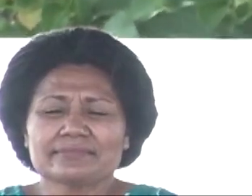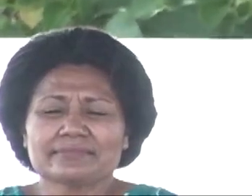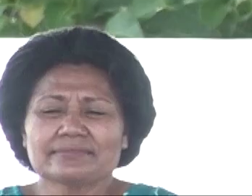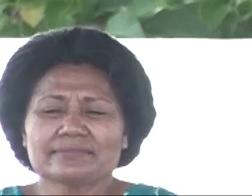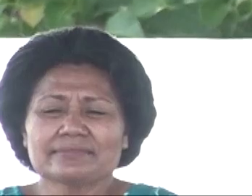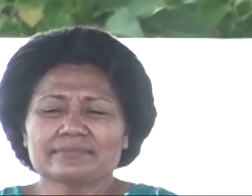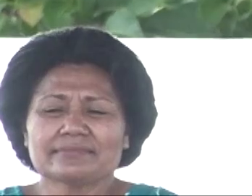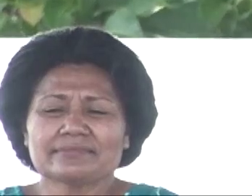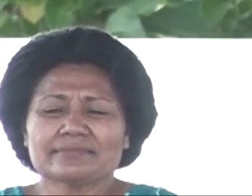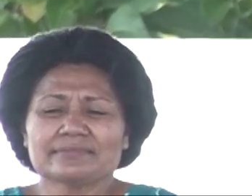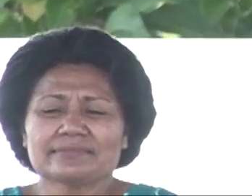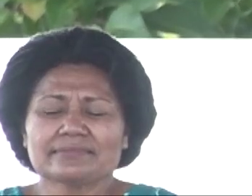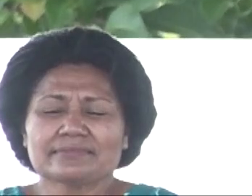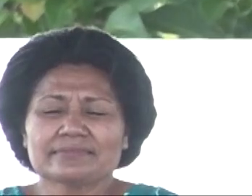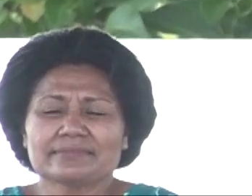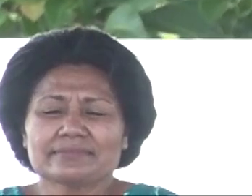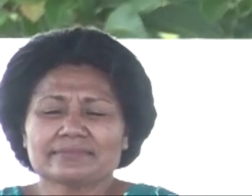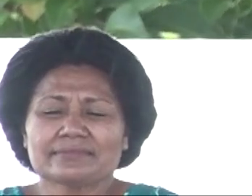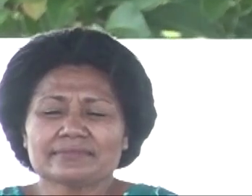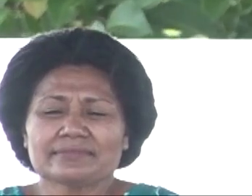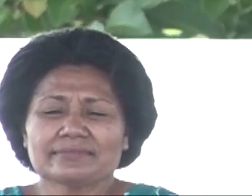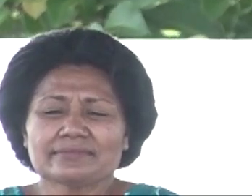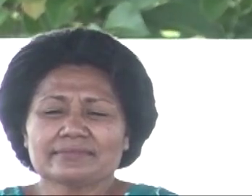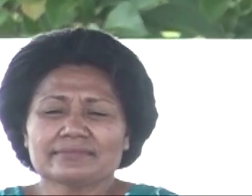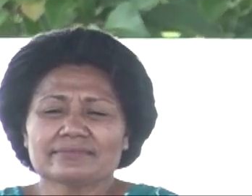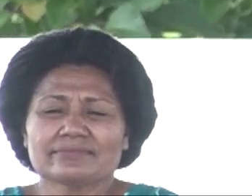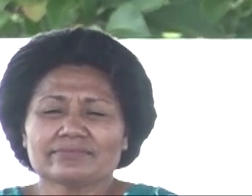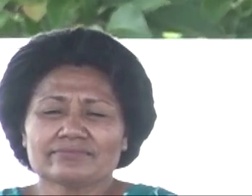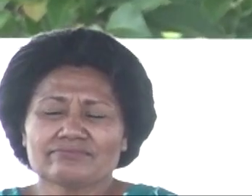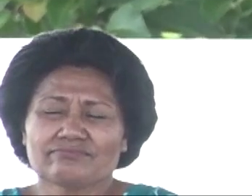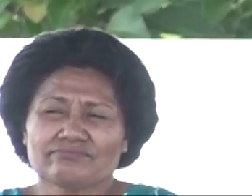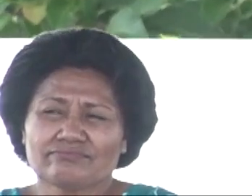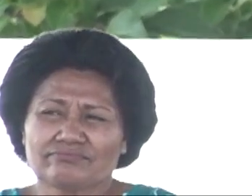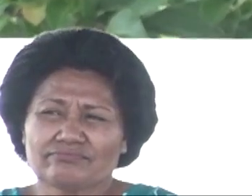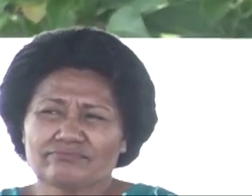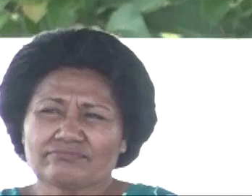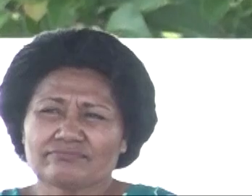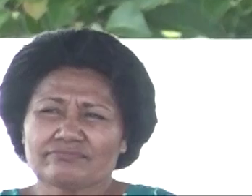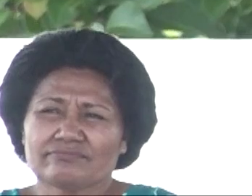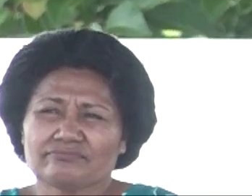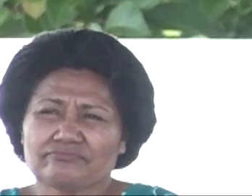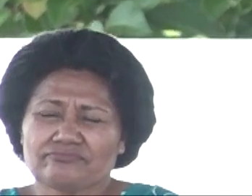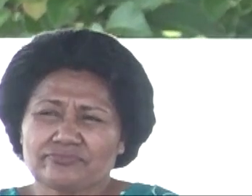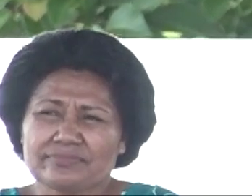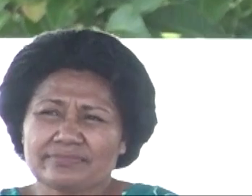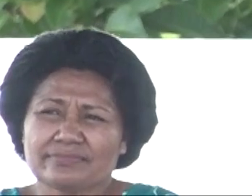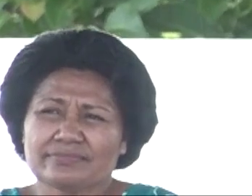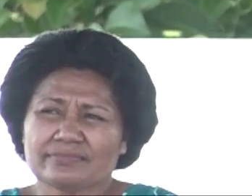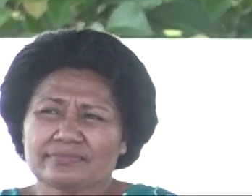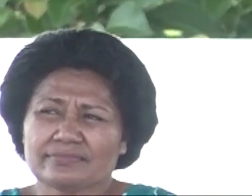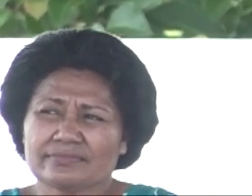I am pleased to learn that you will be expected to help cook your own food, make your own beds, clean